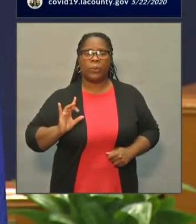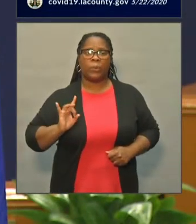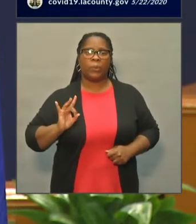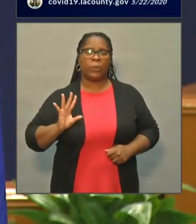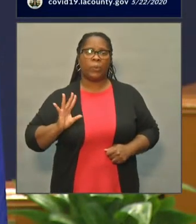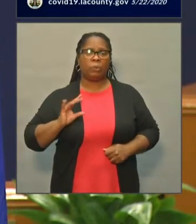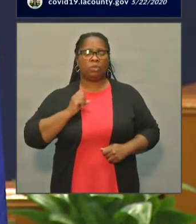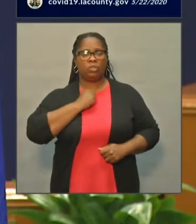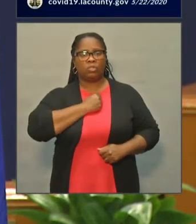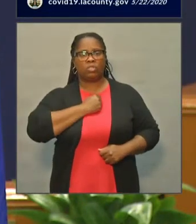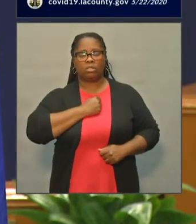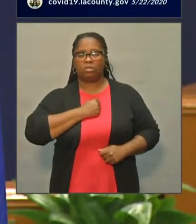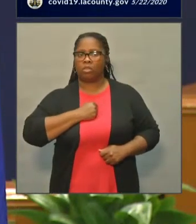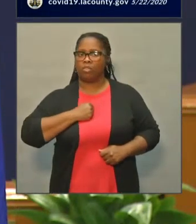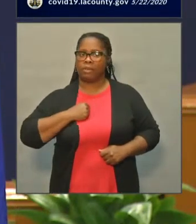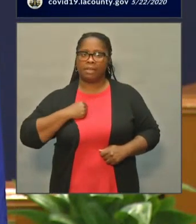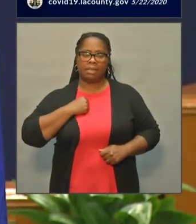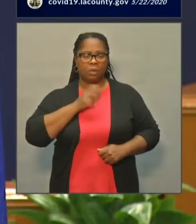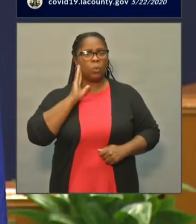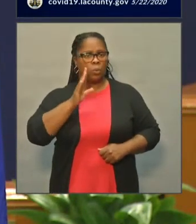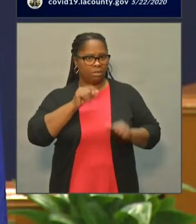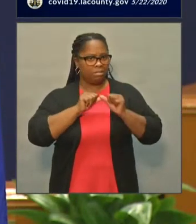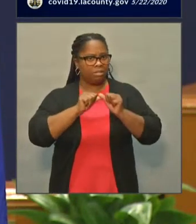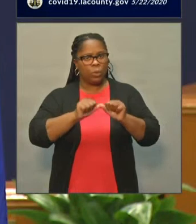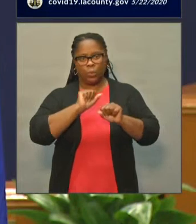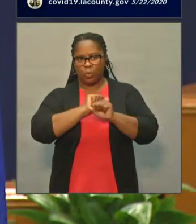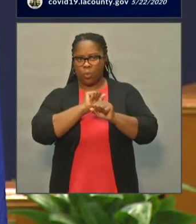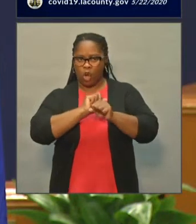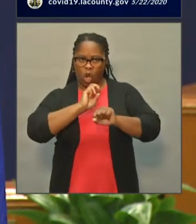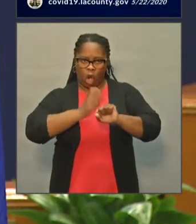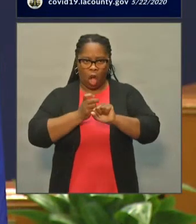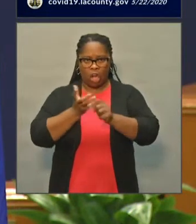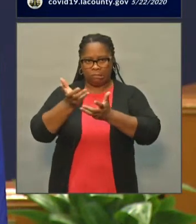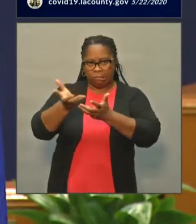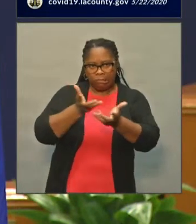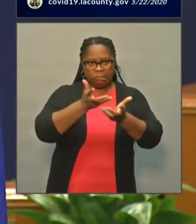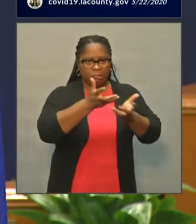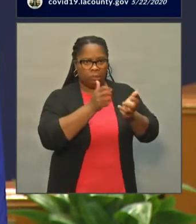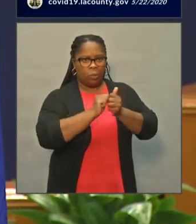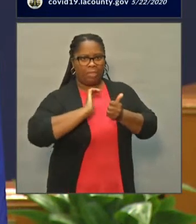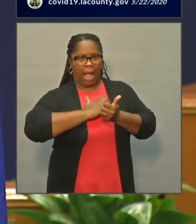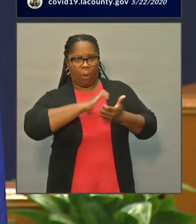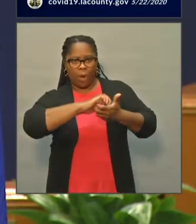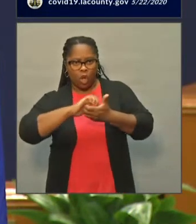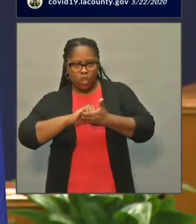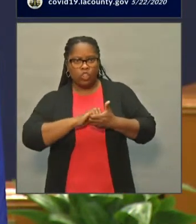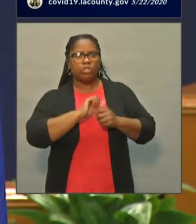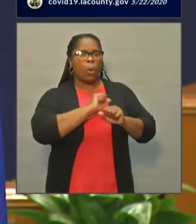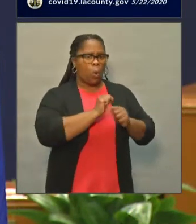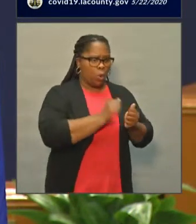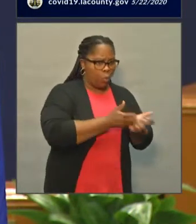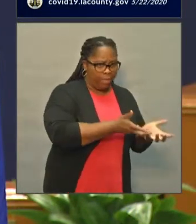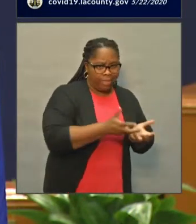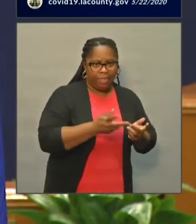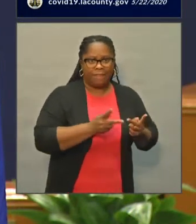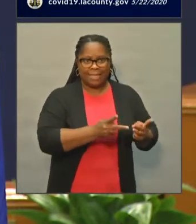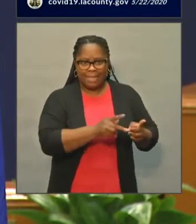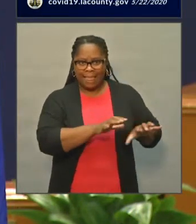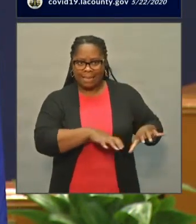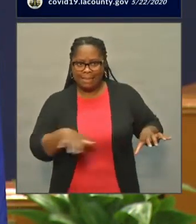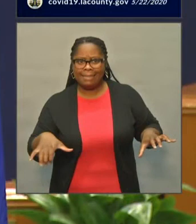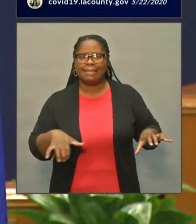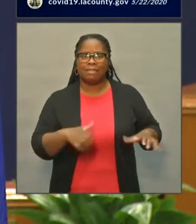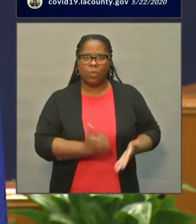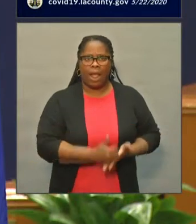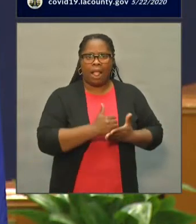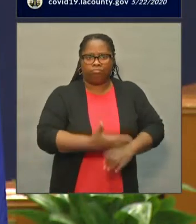loss, and we will continue to work hard with all of our partners and the facilities to make them as safe as possible for residents